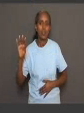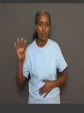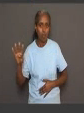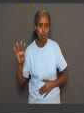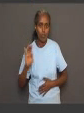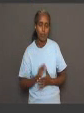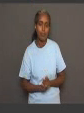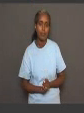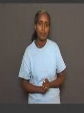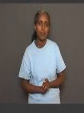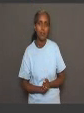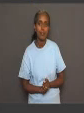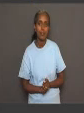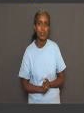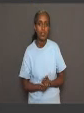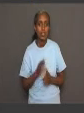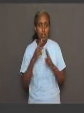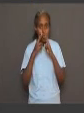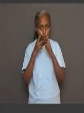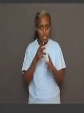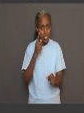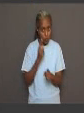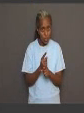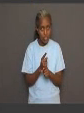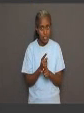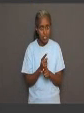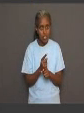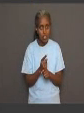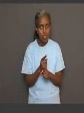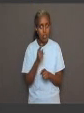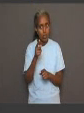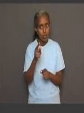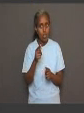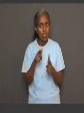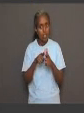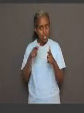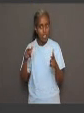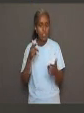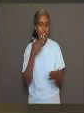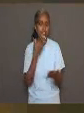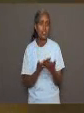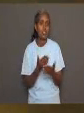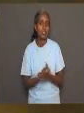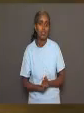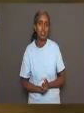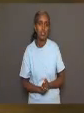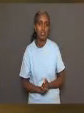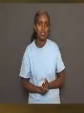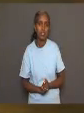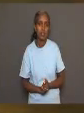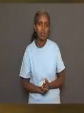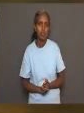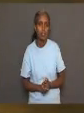4. If you answered correctly, you are off to a great start. Let